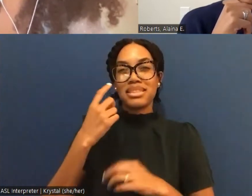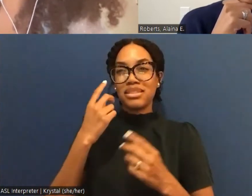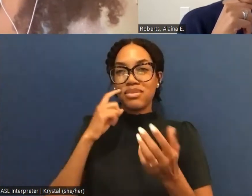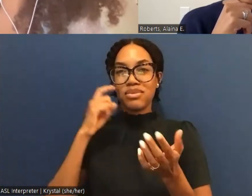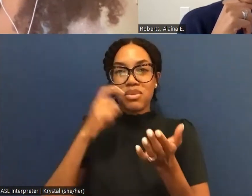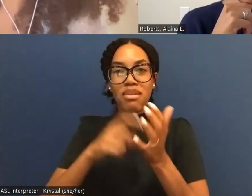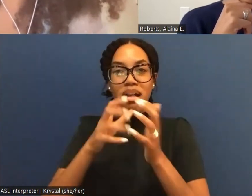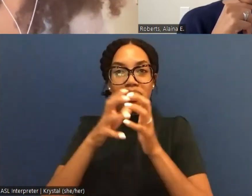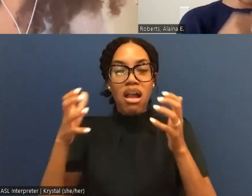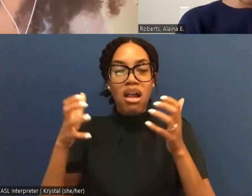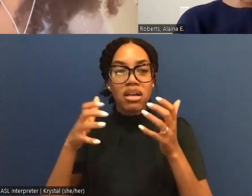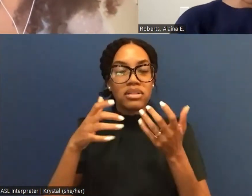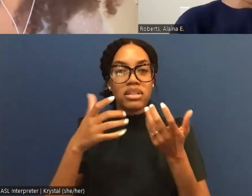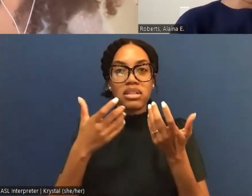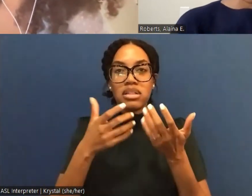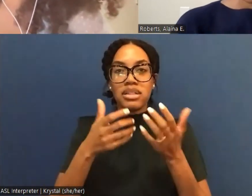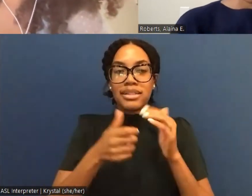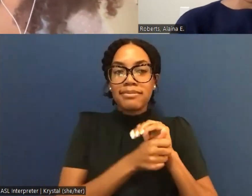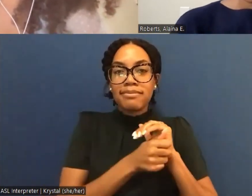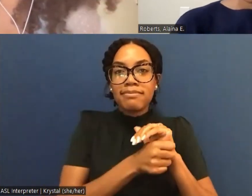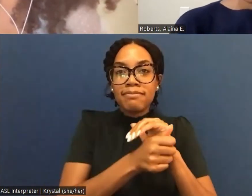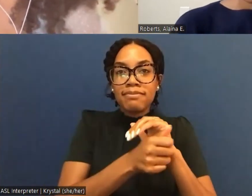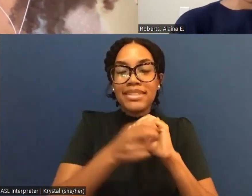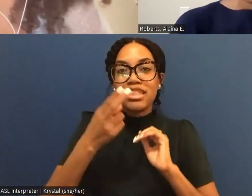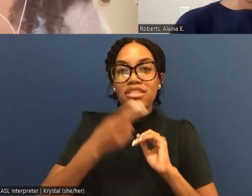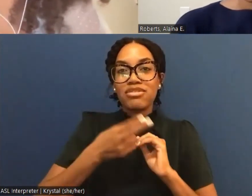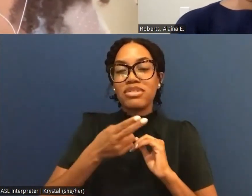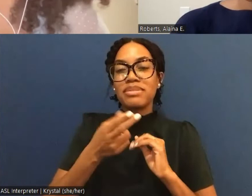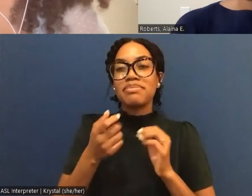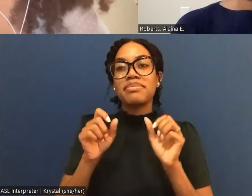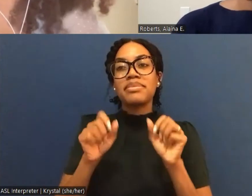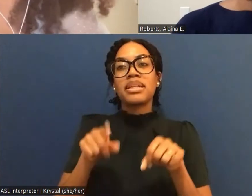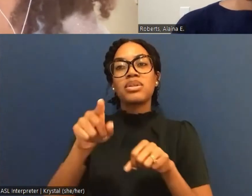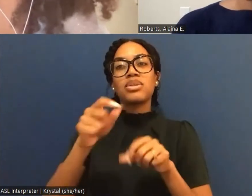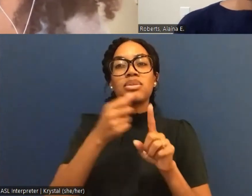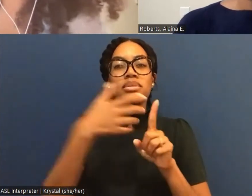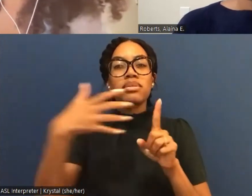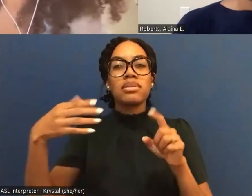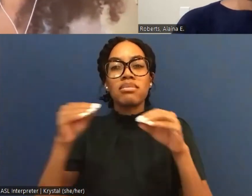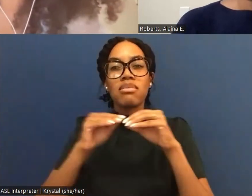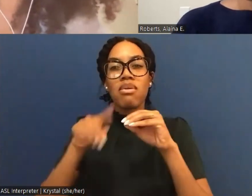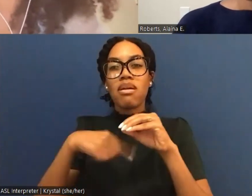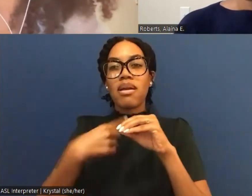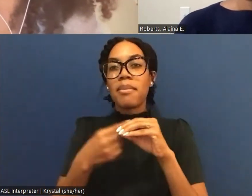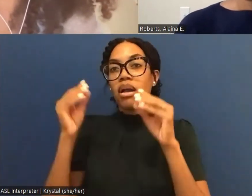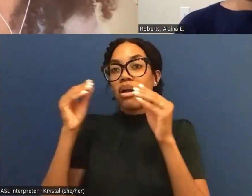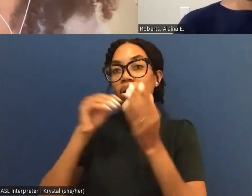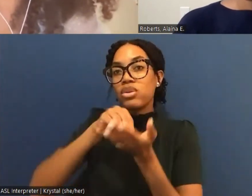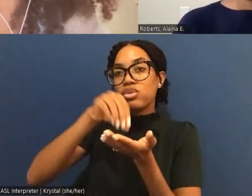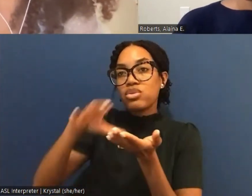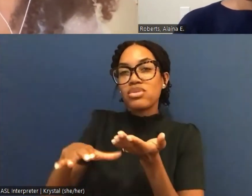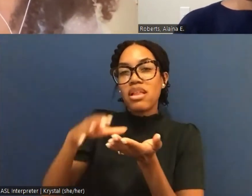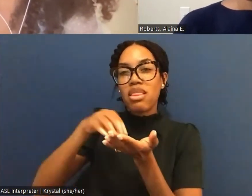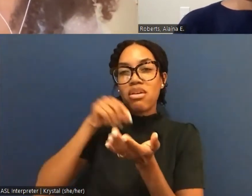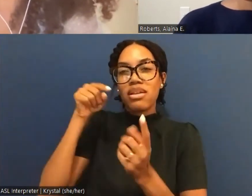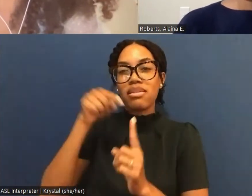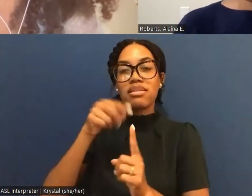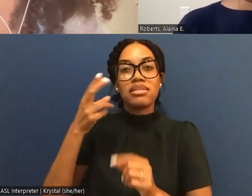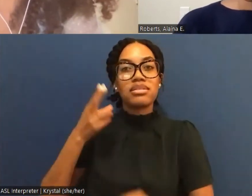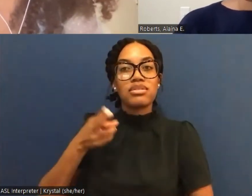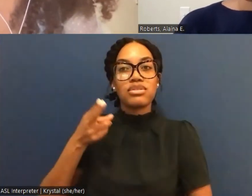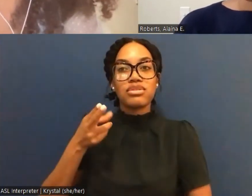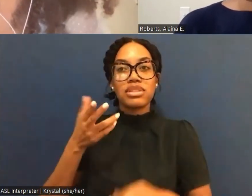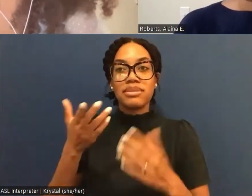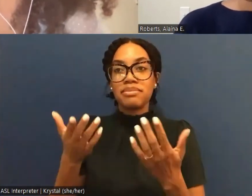history. And so can you talk a little bit more about the importance of students learning this history in light of our discussion today or in the